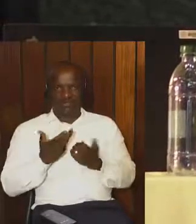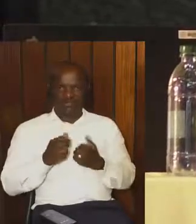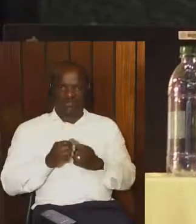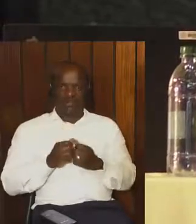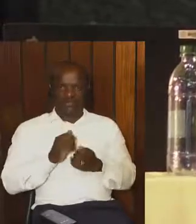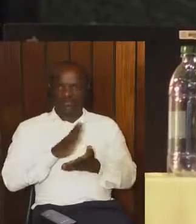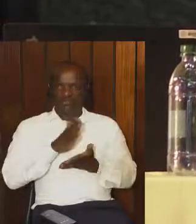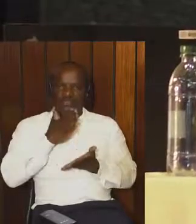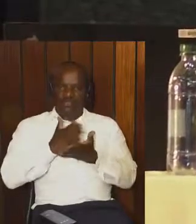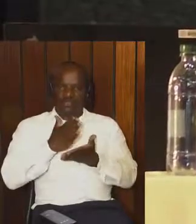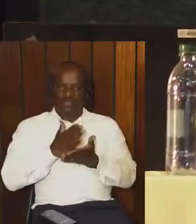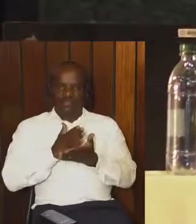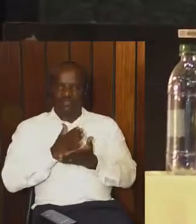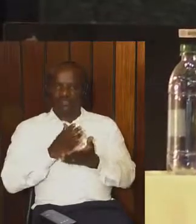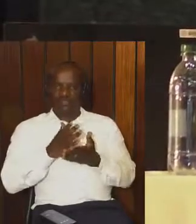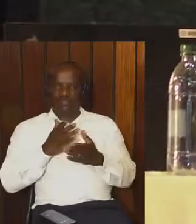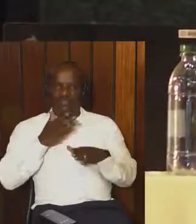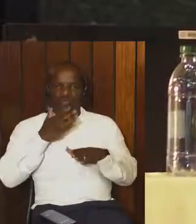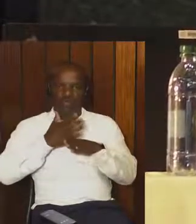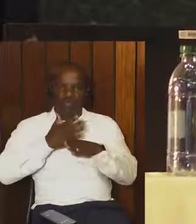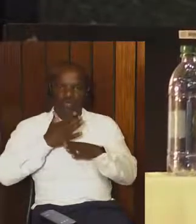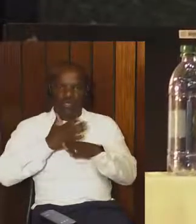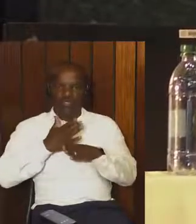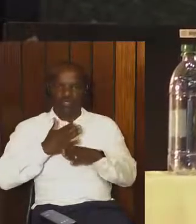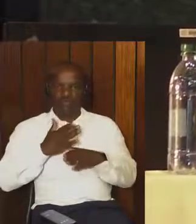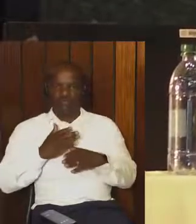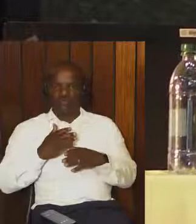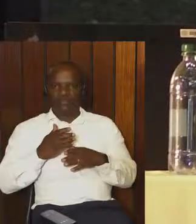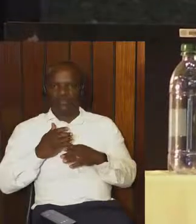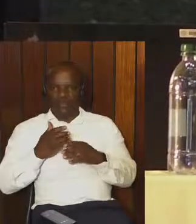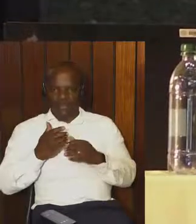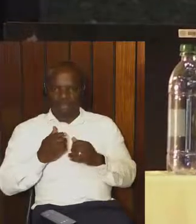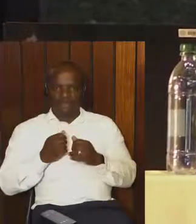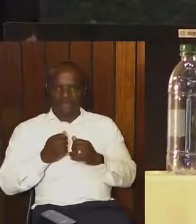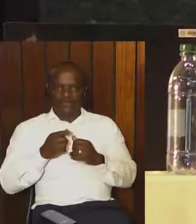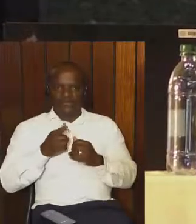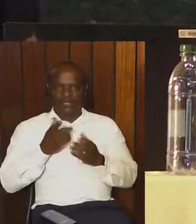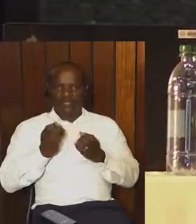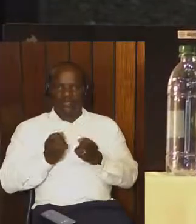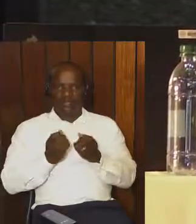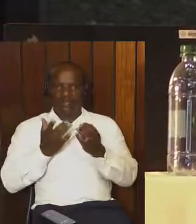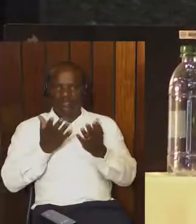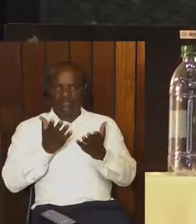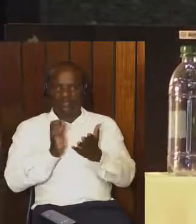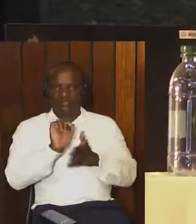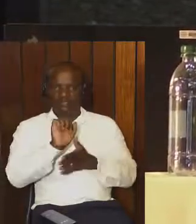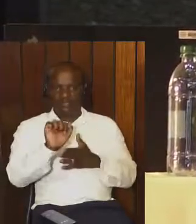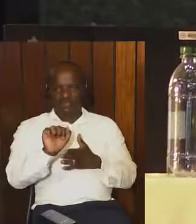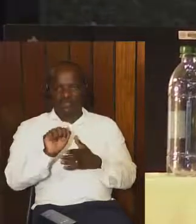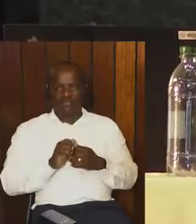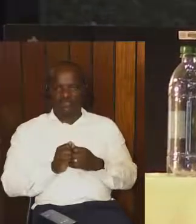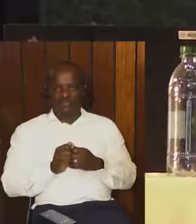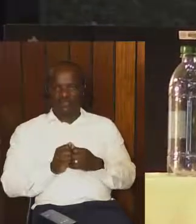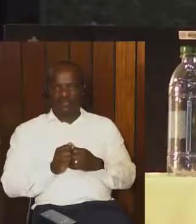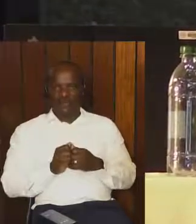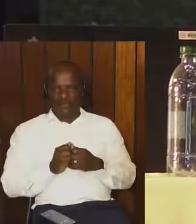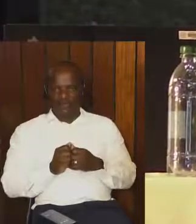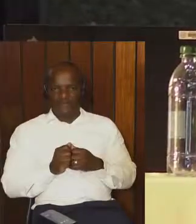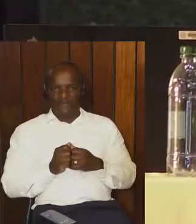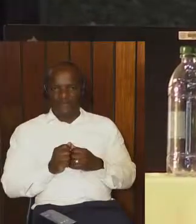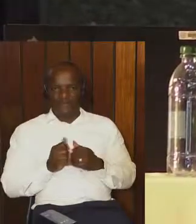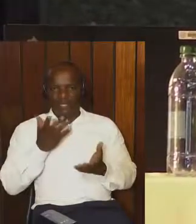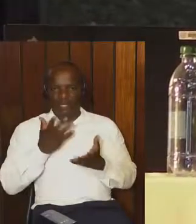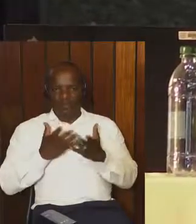to ensure that we work, we are basically at your service. So I will start maybe going